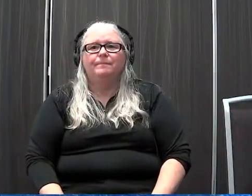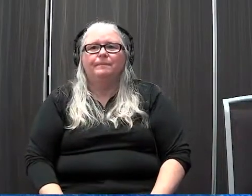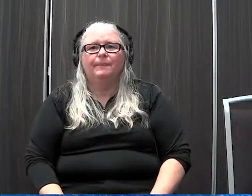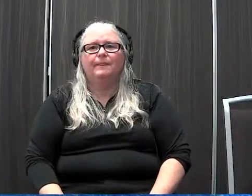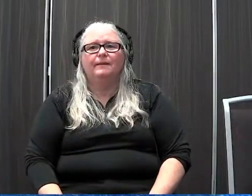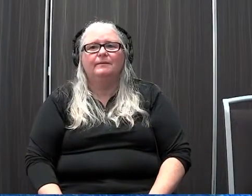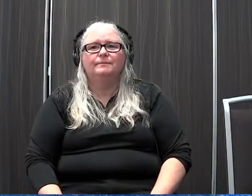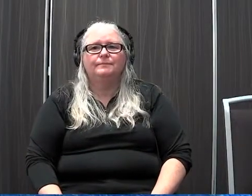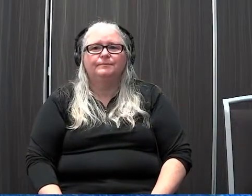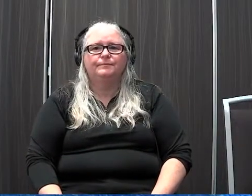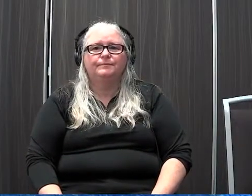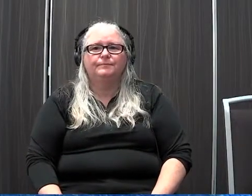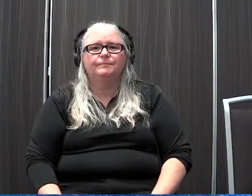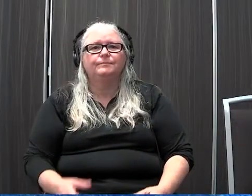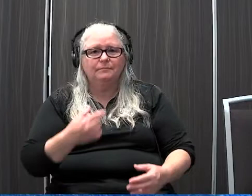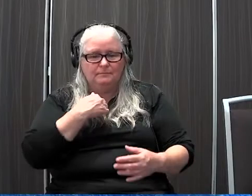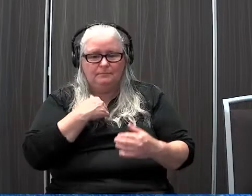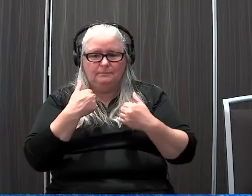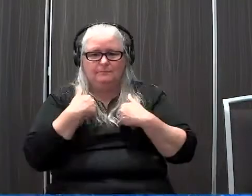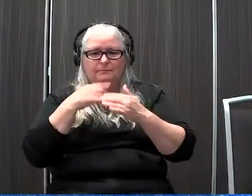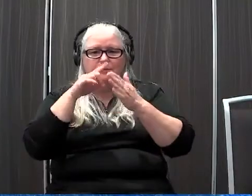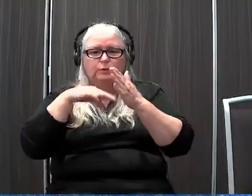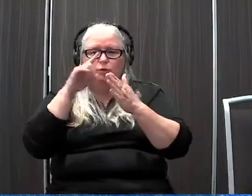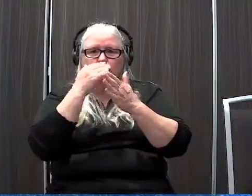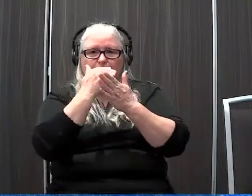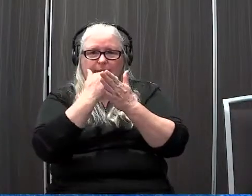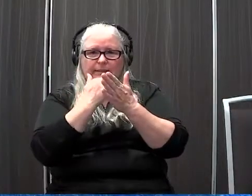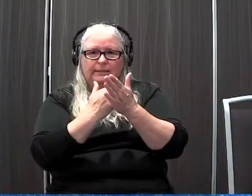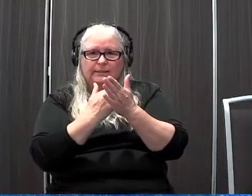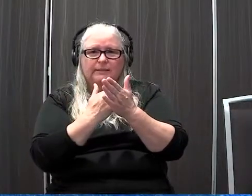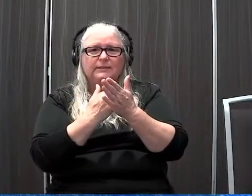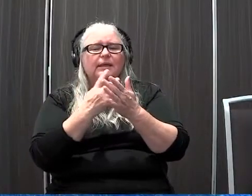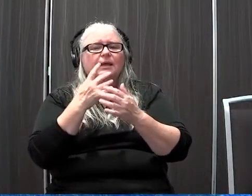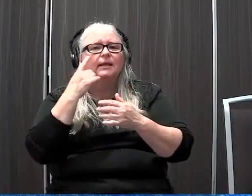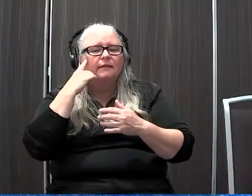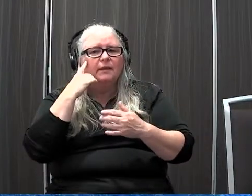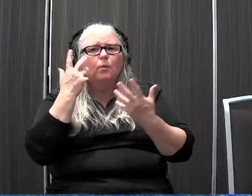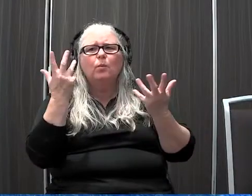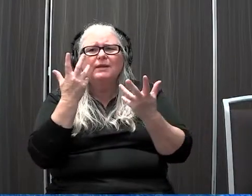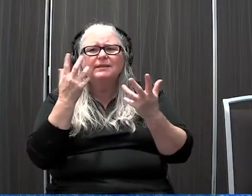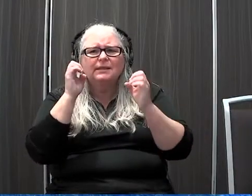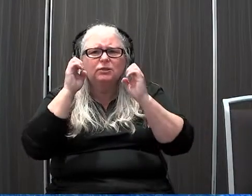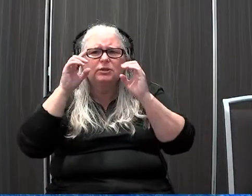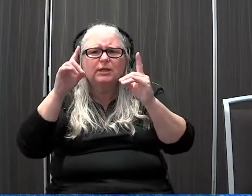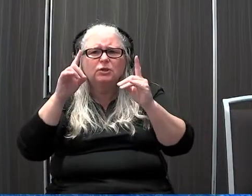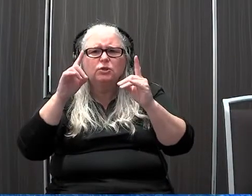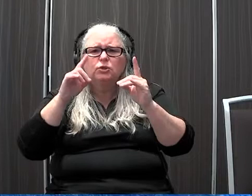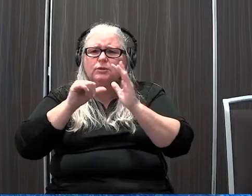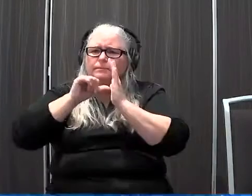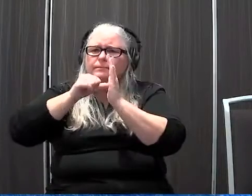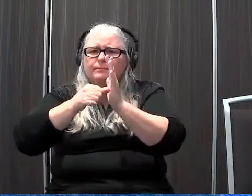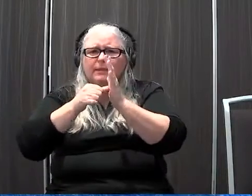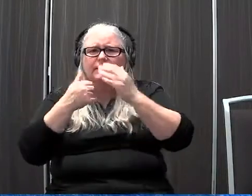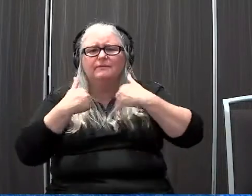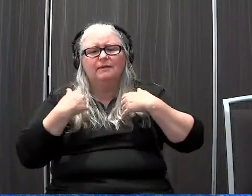So when I was putting together the checklist and starting to conceptualize what is the educational impact of having charge,